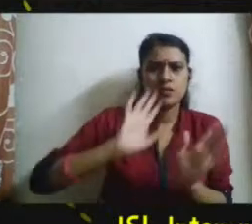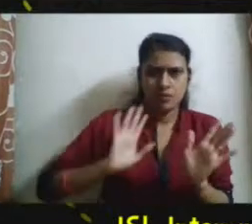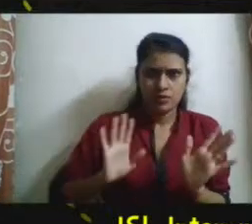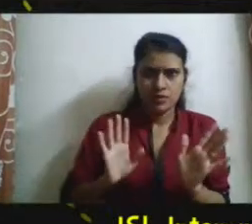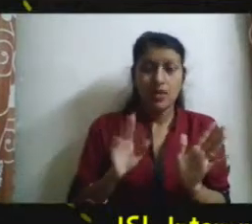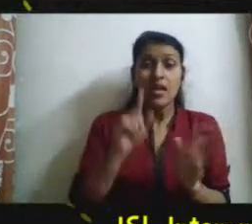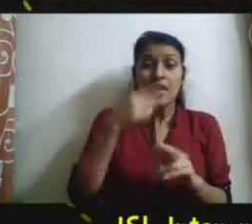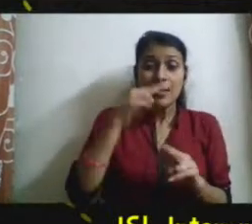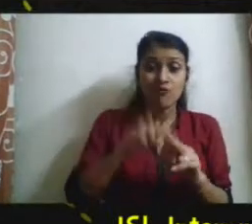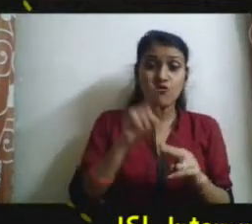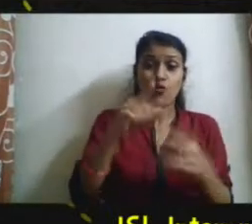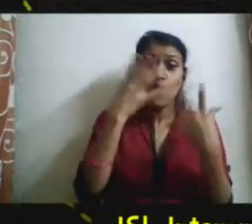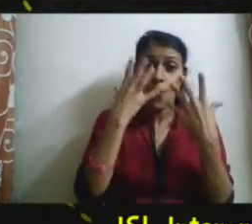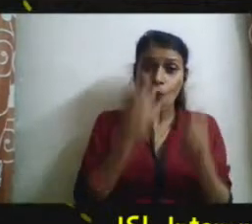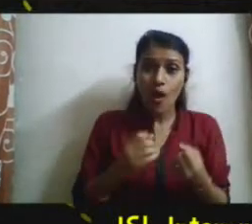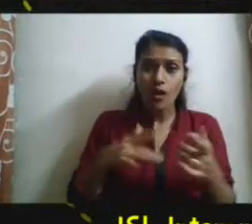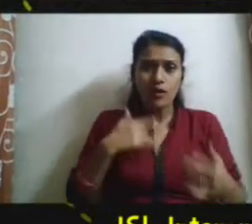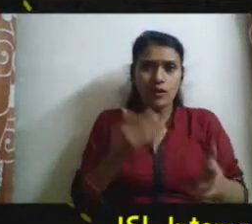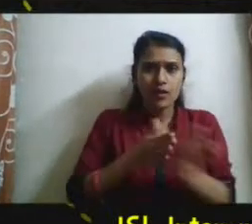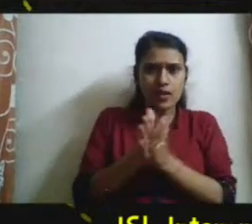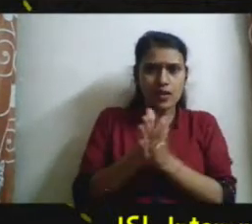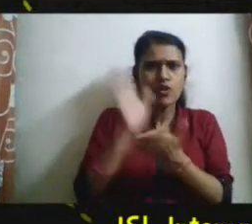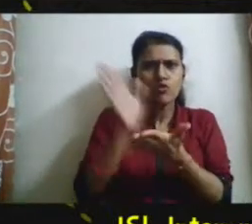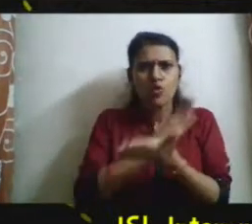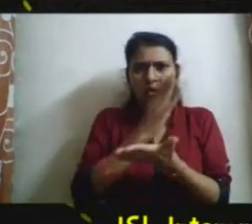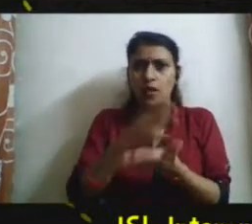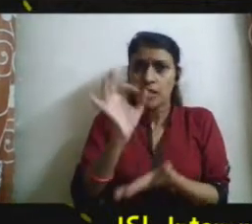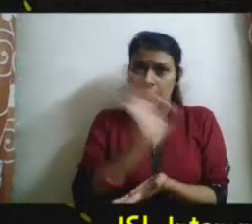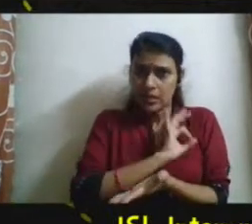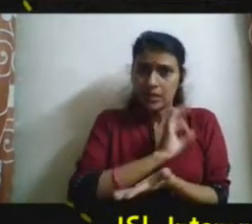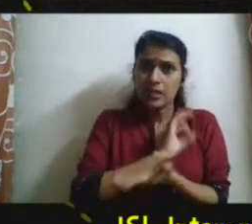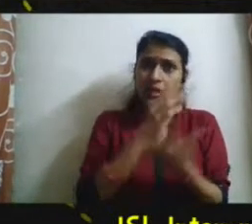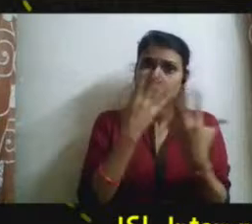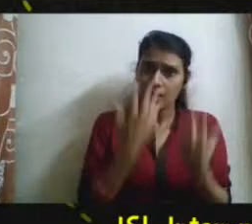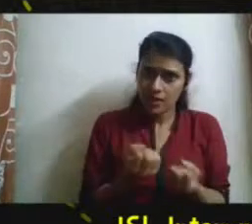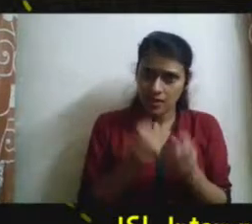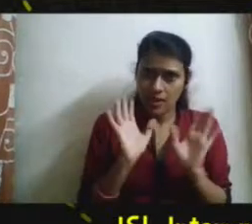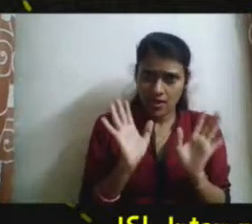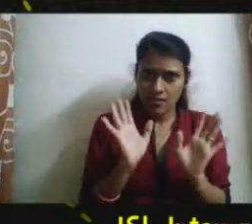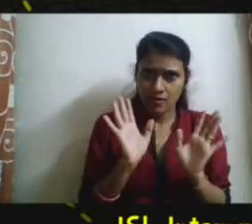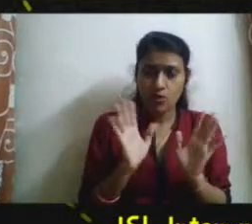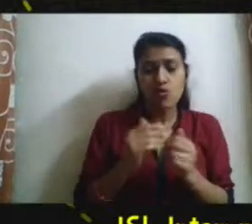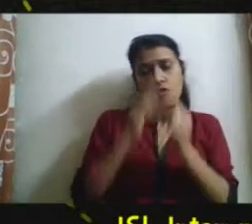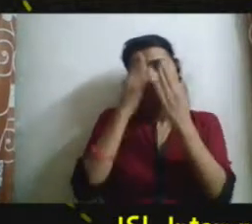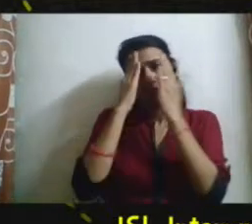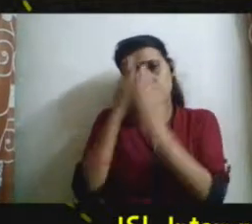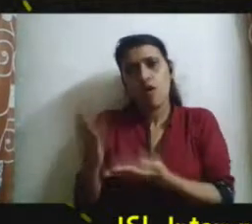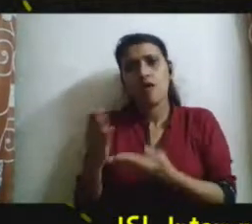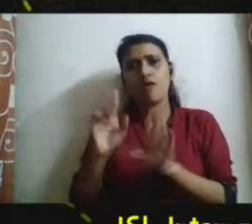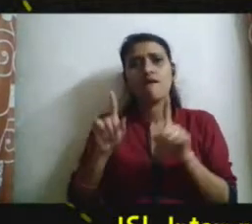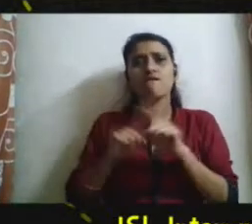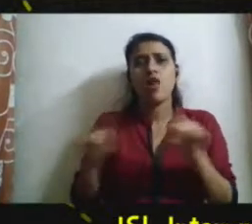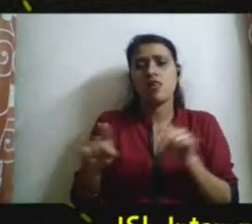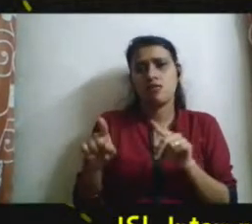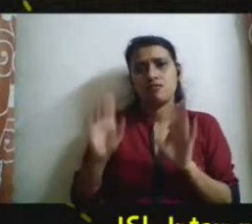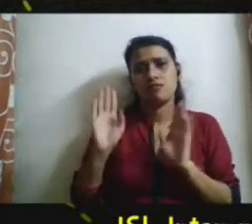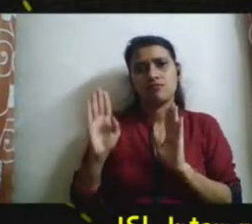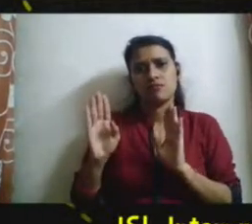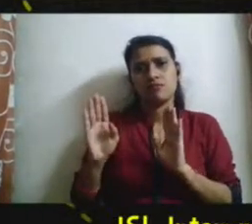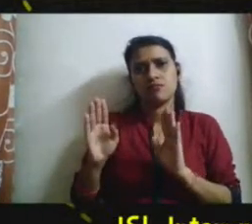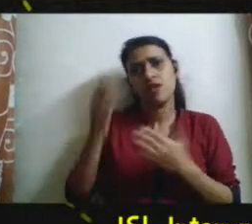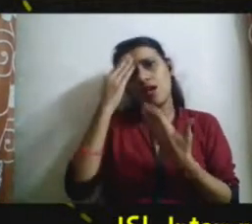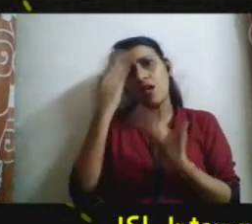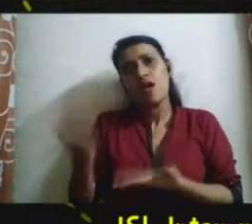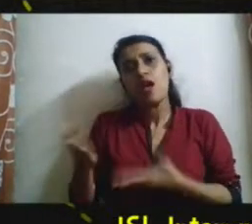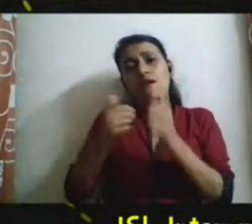discover and take a decision about whether you want to make a commitment to music or not. And if you do, then you